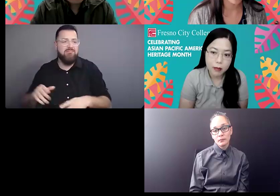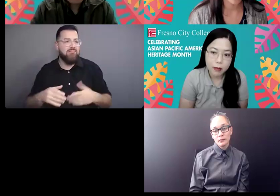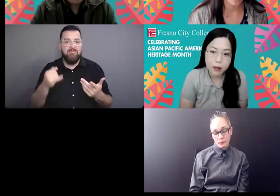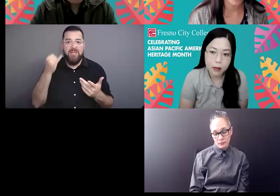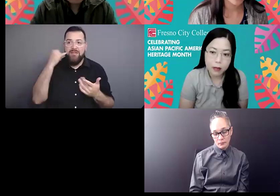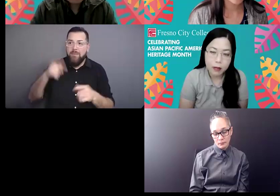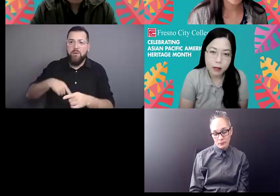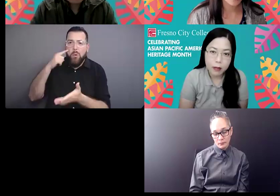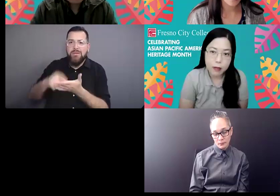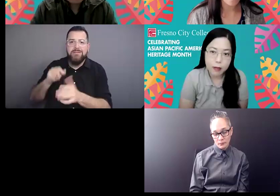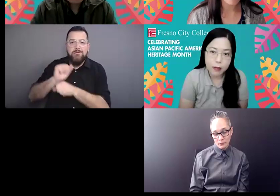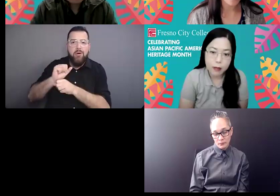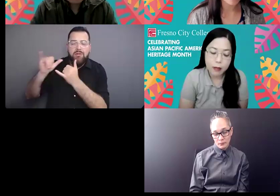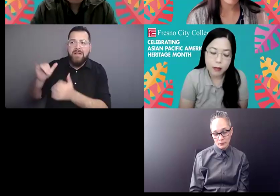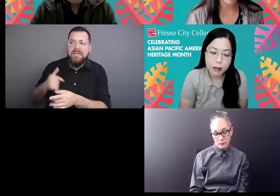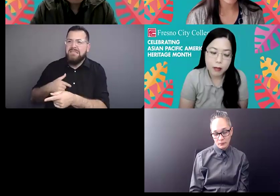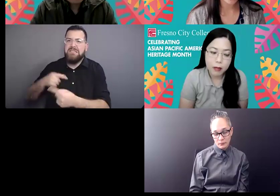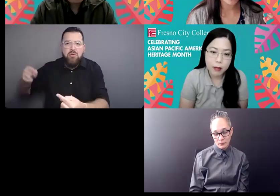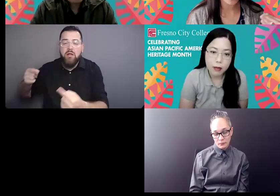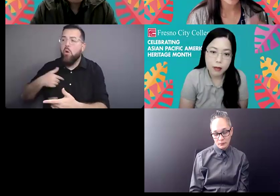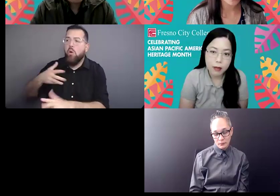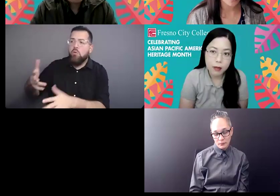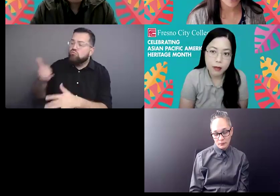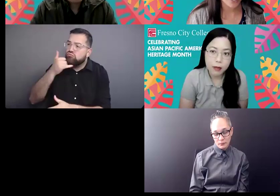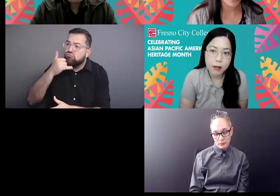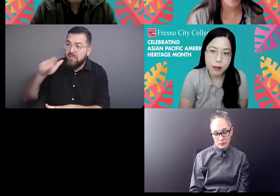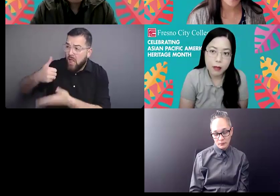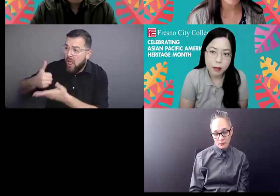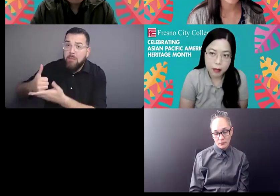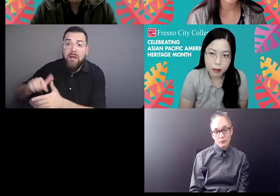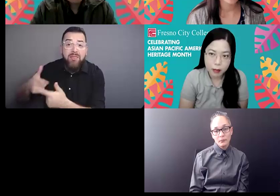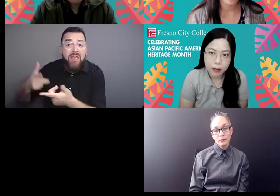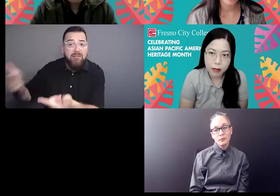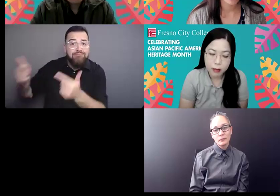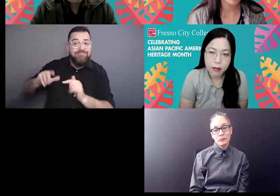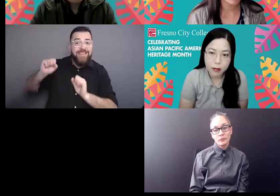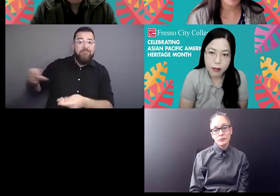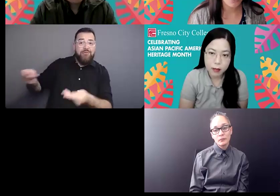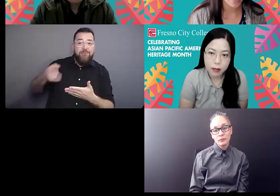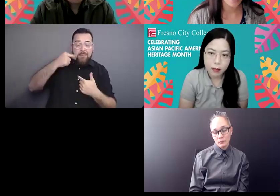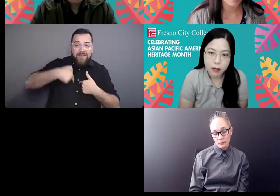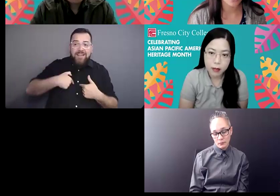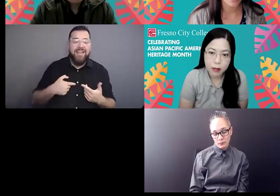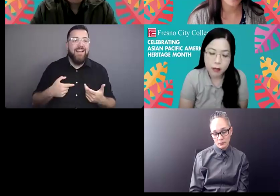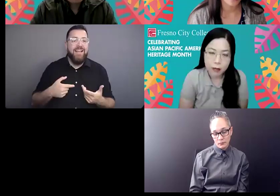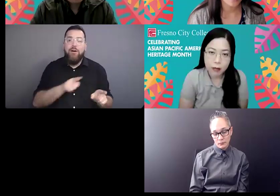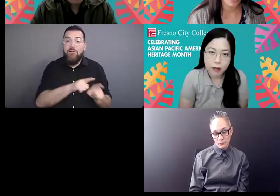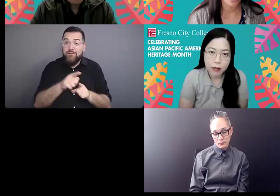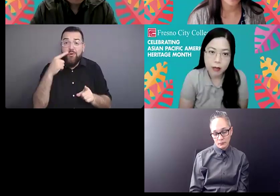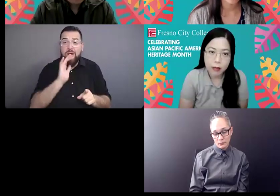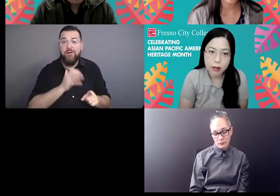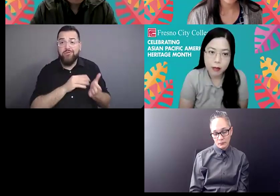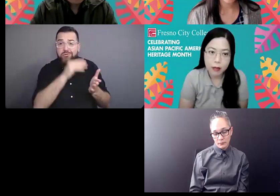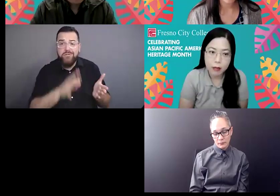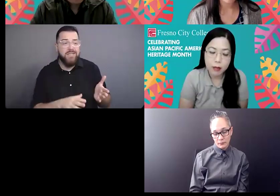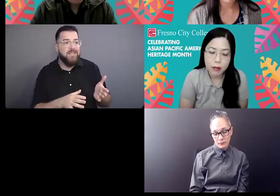support? How can I help you? And maybe in turn, they'll do the same for you. And ask our students, you know, what can I help you with? What can I support